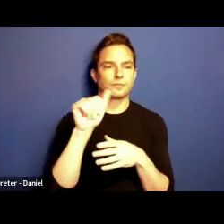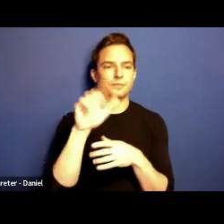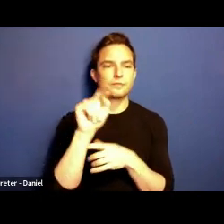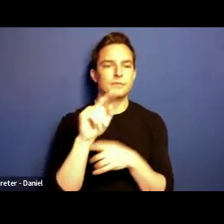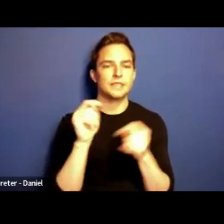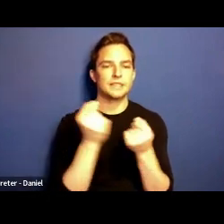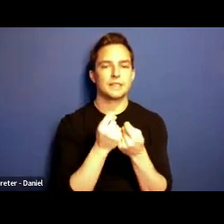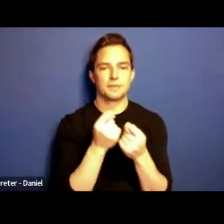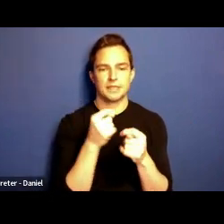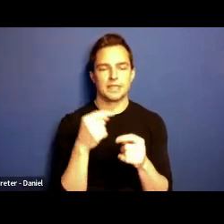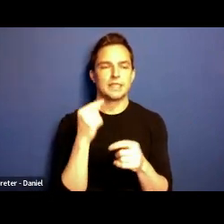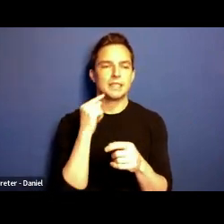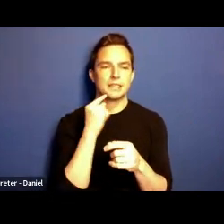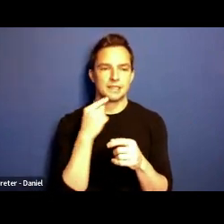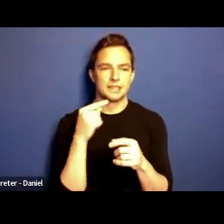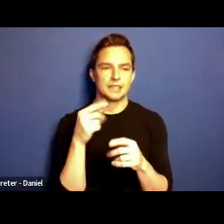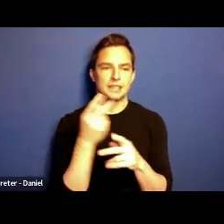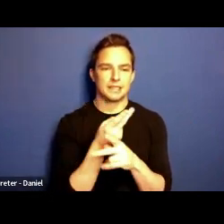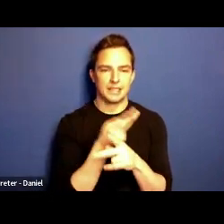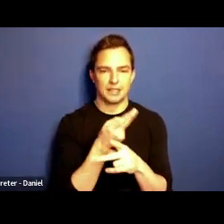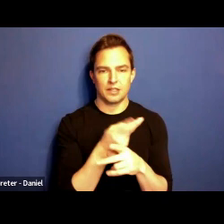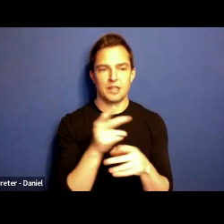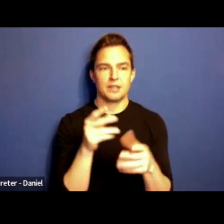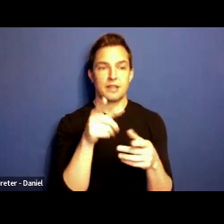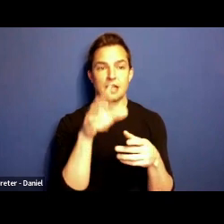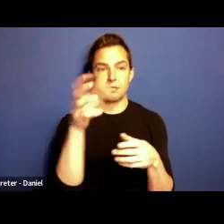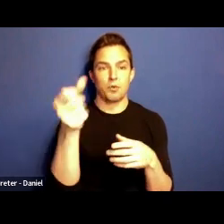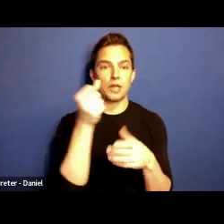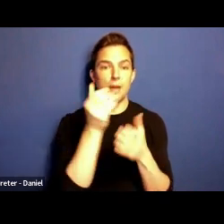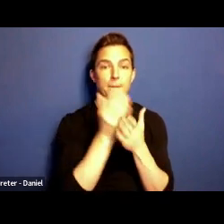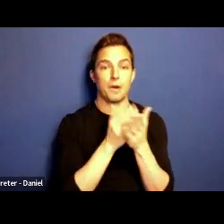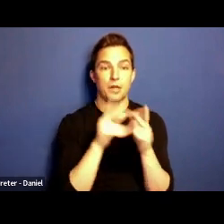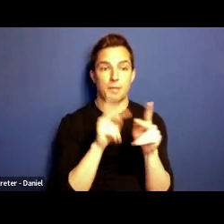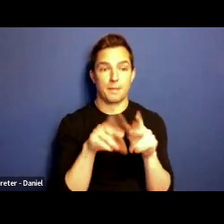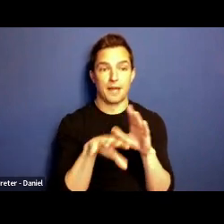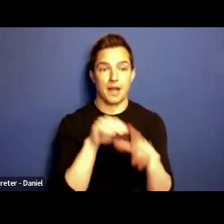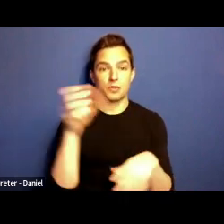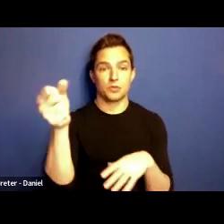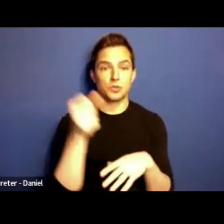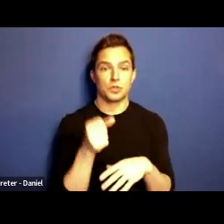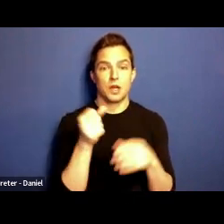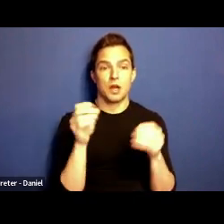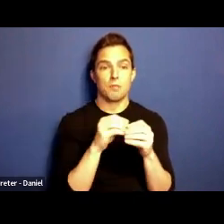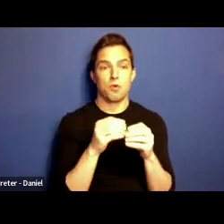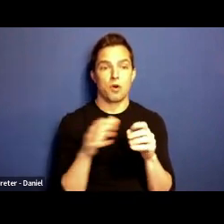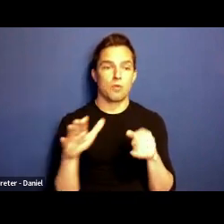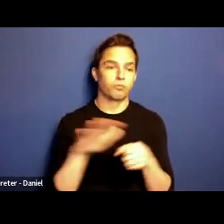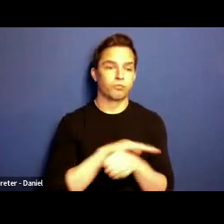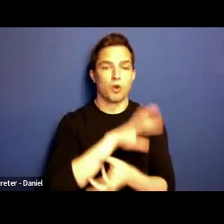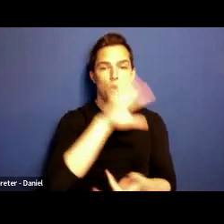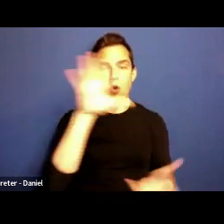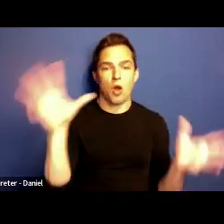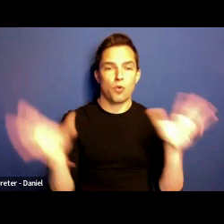doing is actually pulling some subset of the population out and providing more intensive wraparound care. And what that's going to do